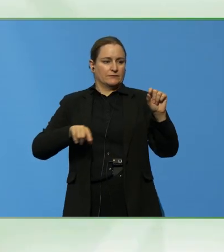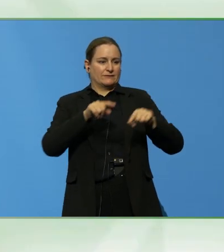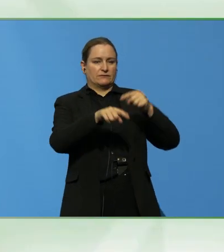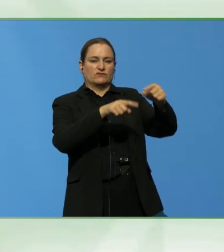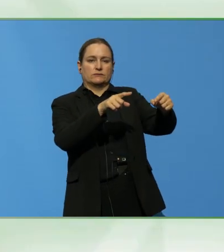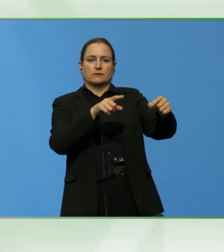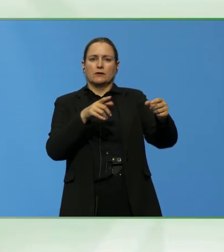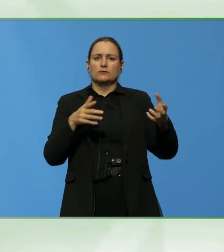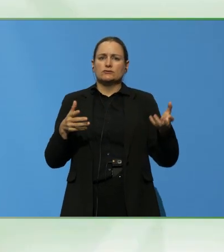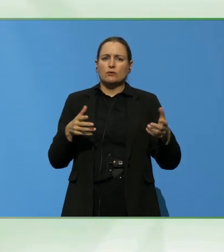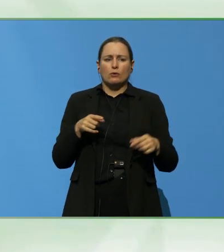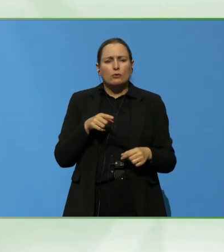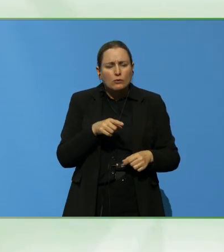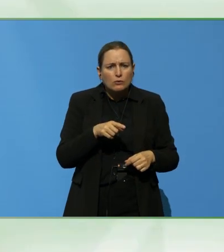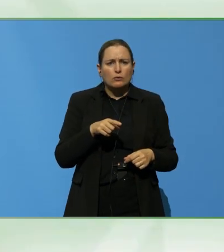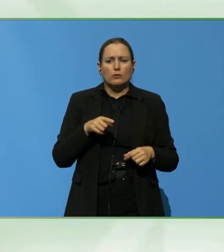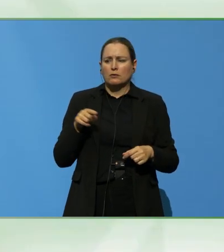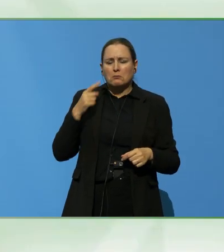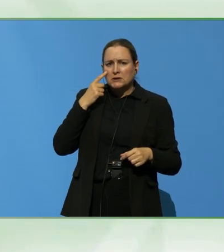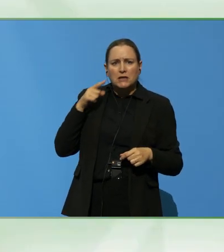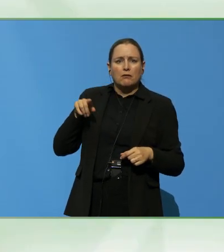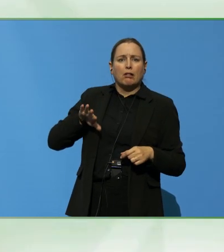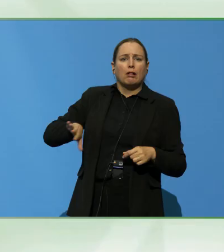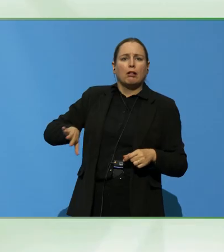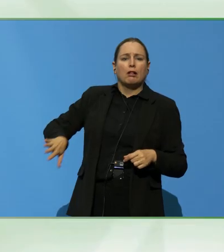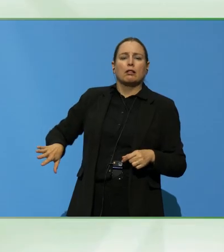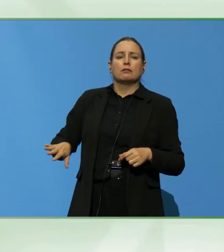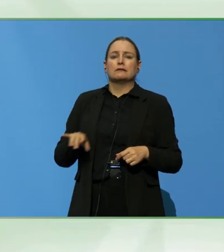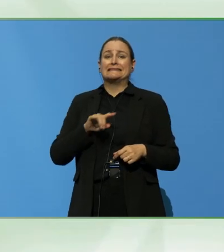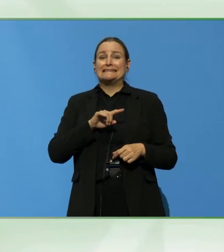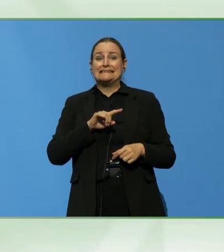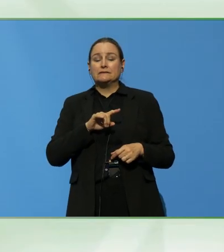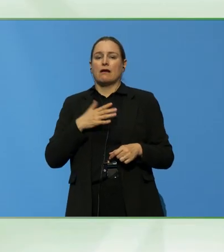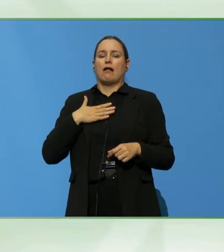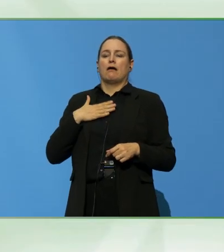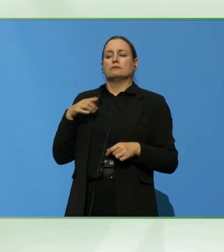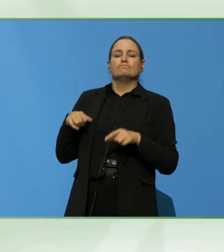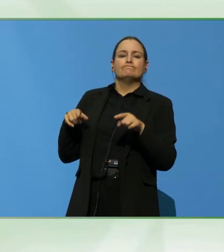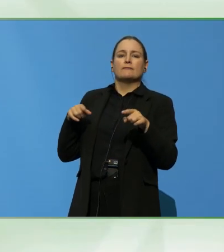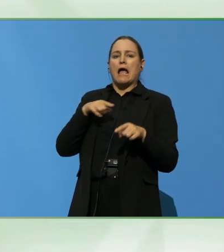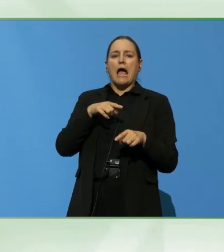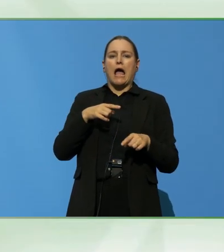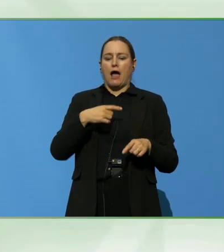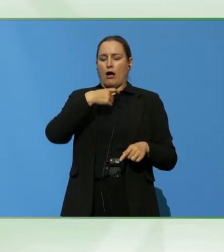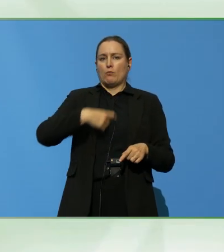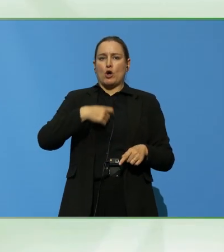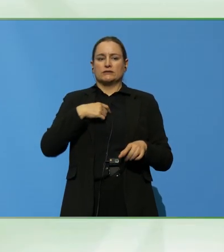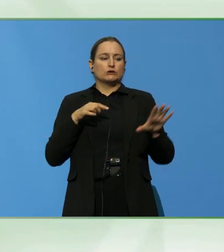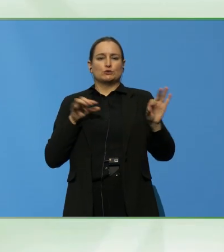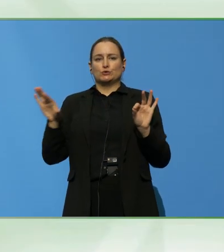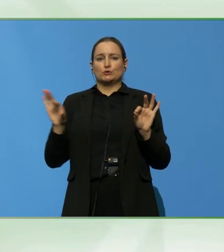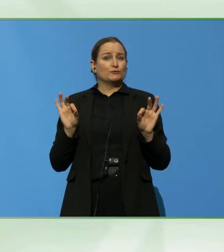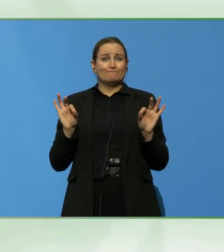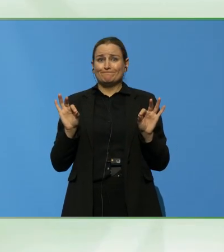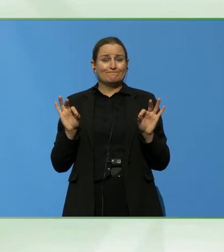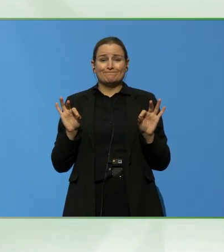more and more increasing role of digital platforms and algorithms. That means that we are no longer, and